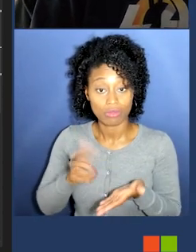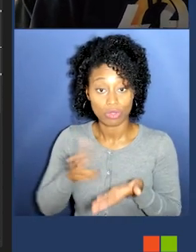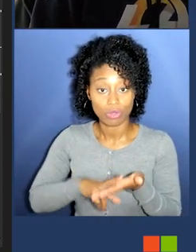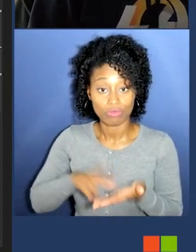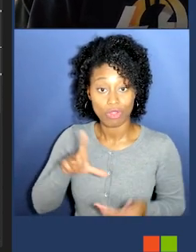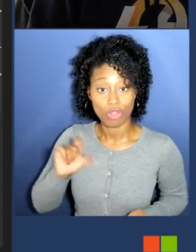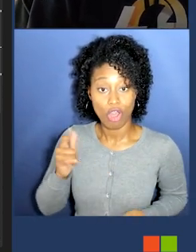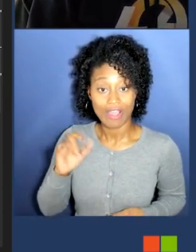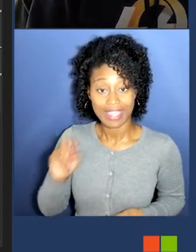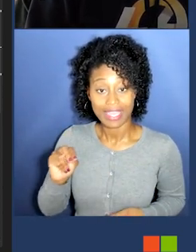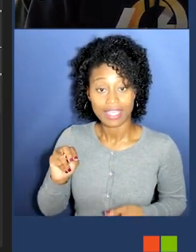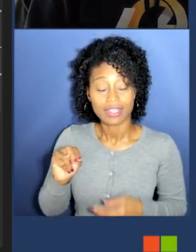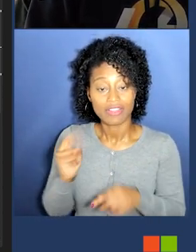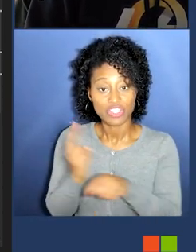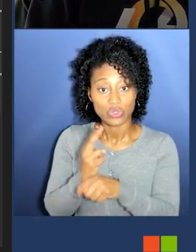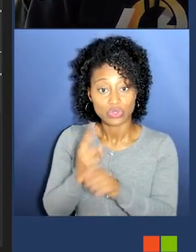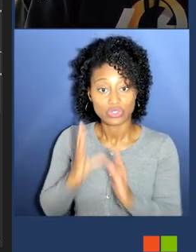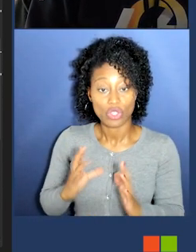PlayFab,